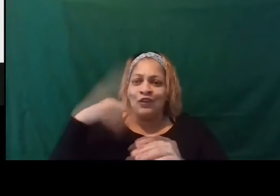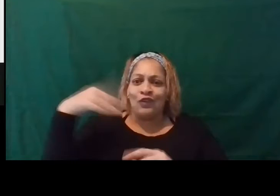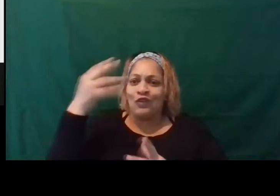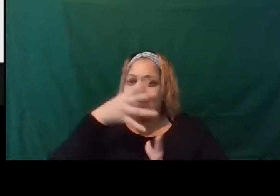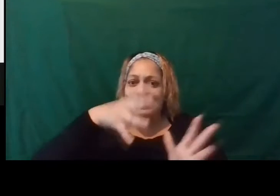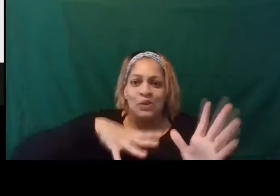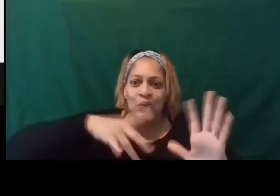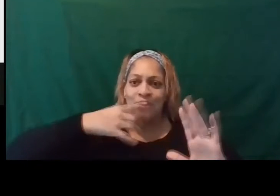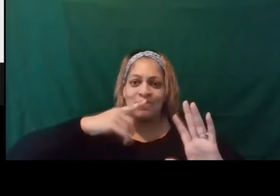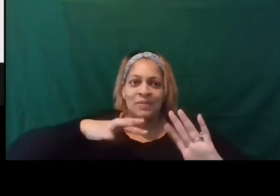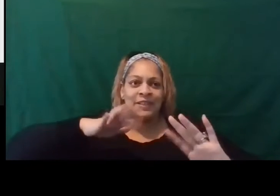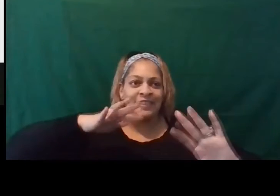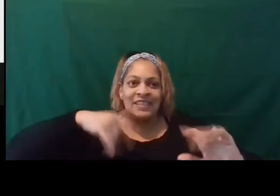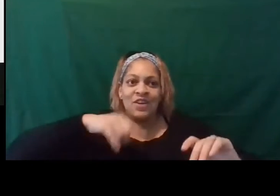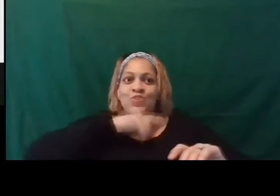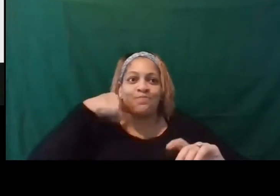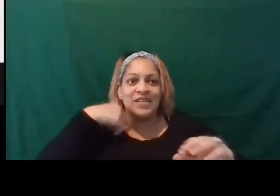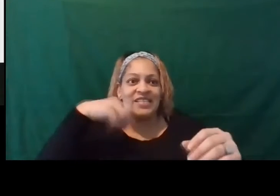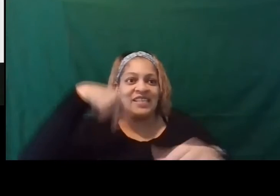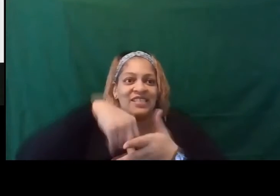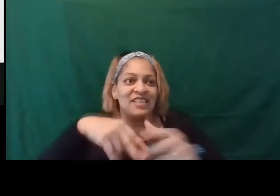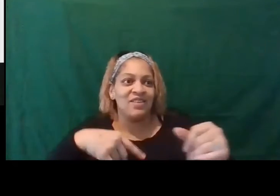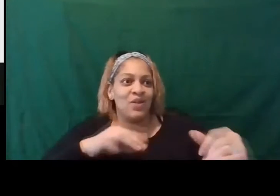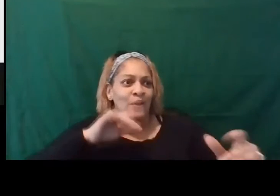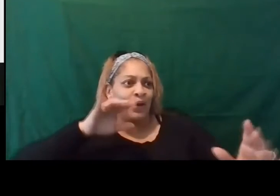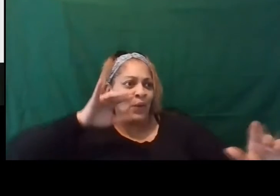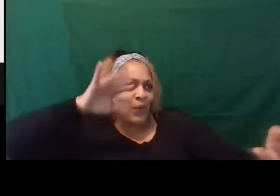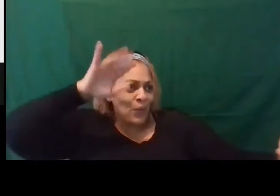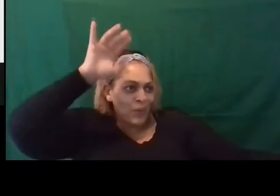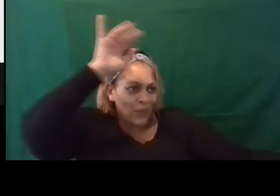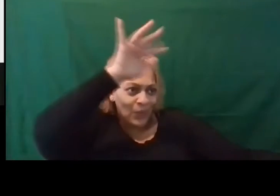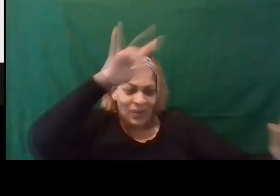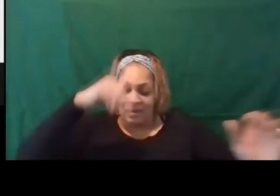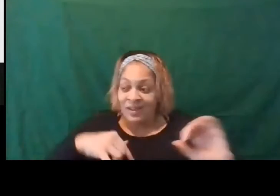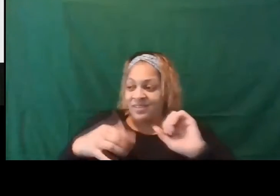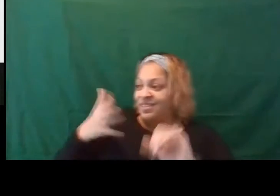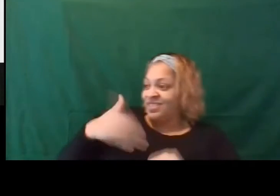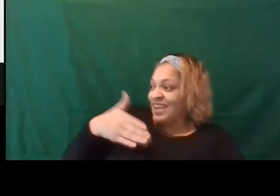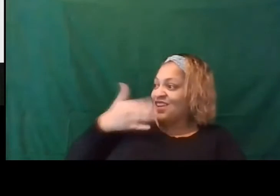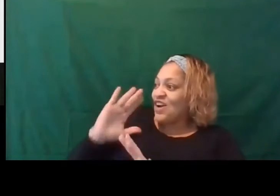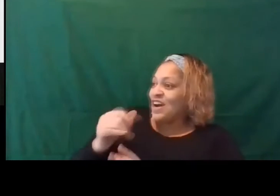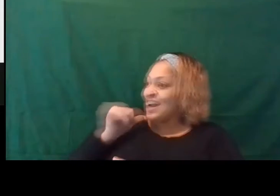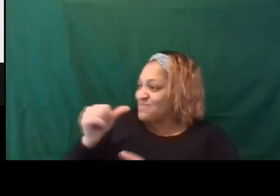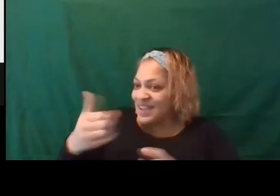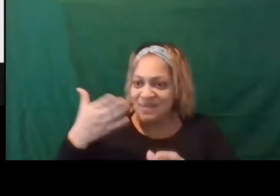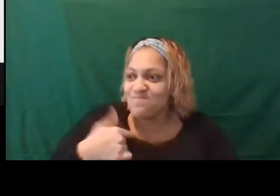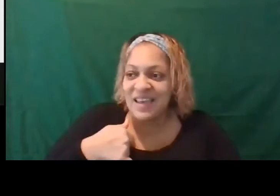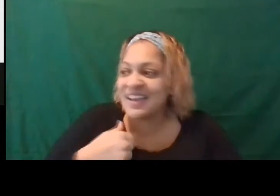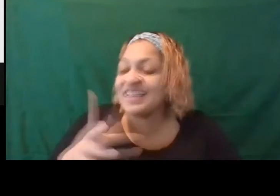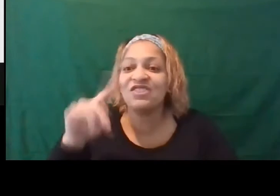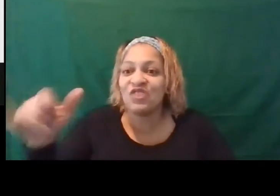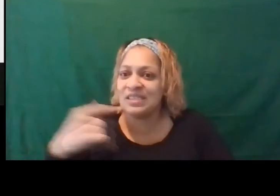like, oh, and you're like, oh, I'm glad that's not me because I'd be scared. I'm terrified just watching this. Tracy, come here. Tracy's like, nope,